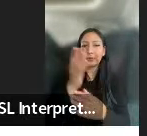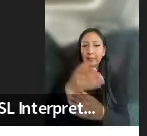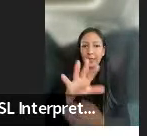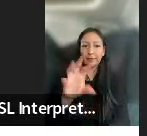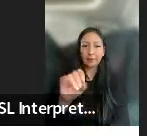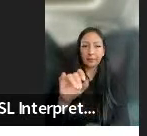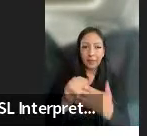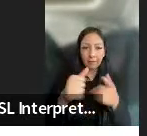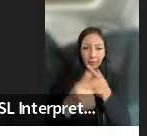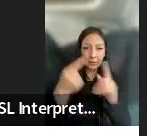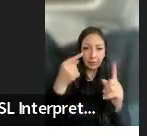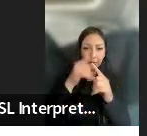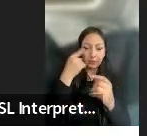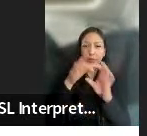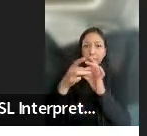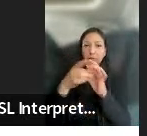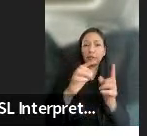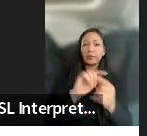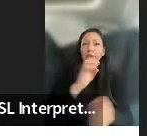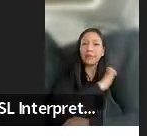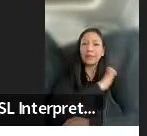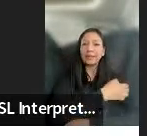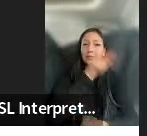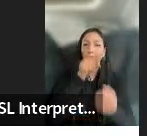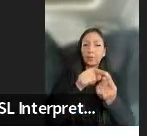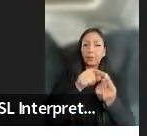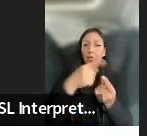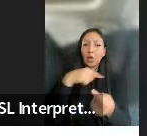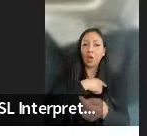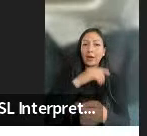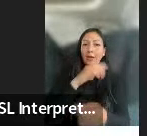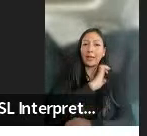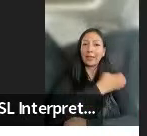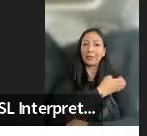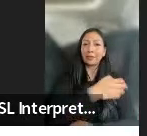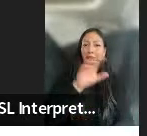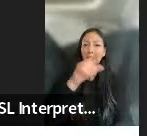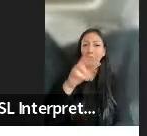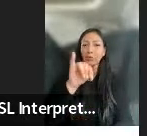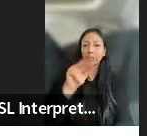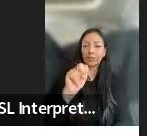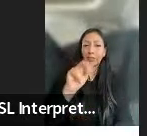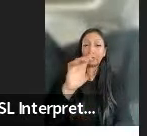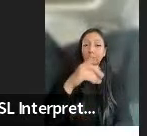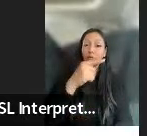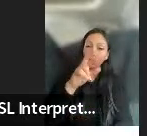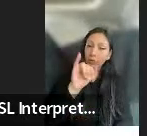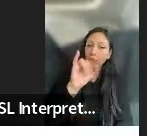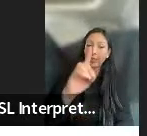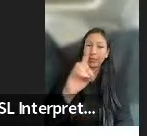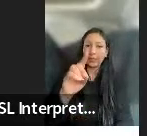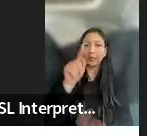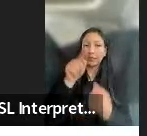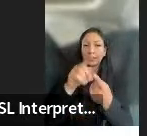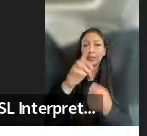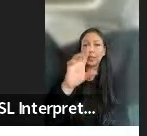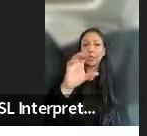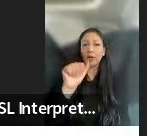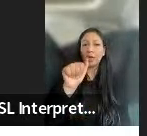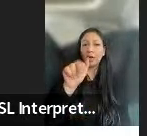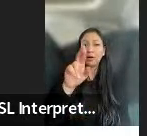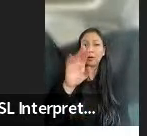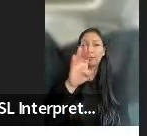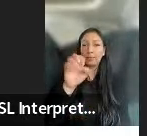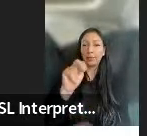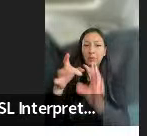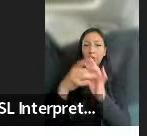energy, is supporting the decarbonization of our energy grid. The second, just related to buildings, is